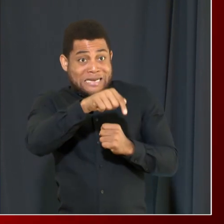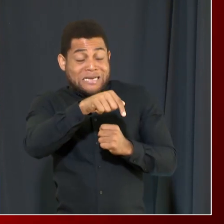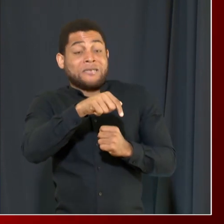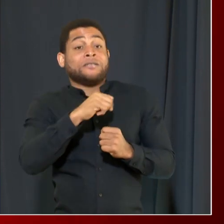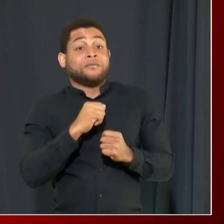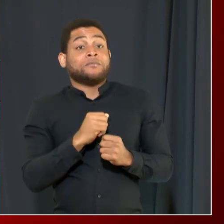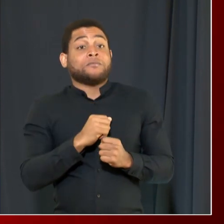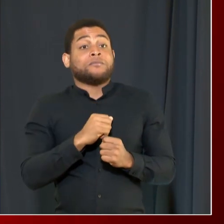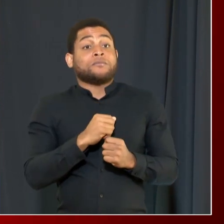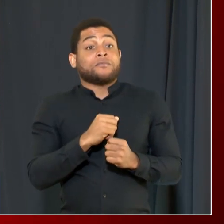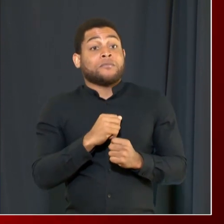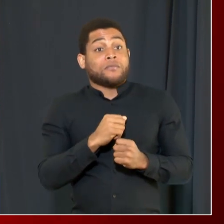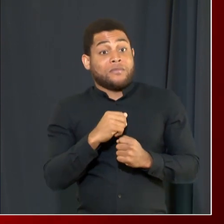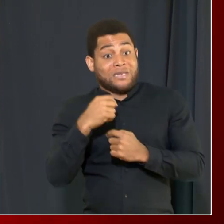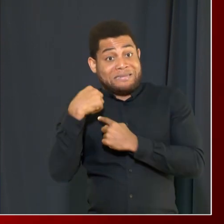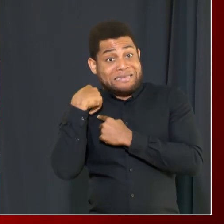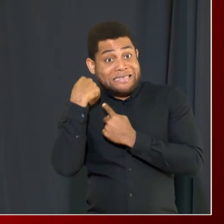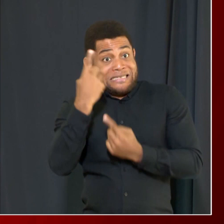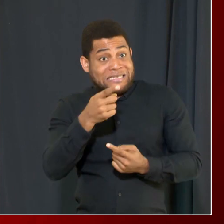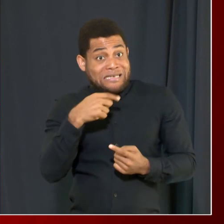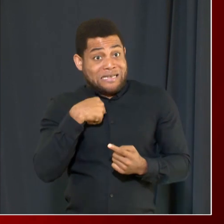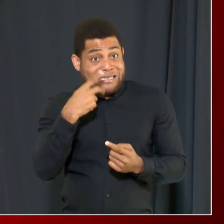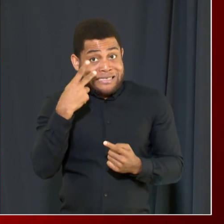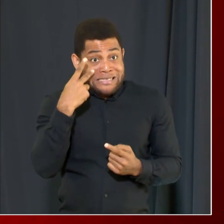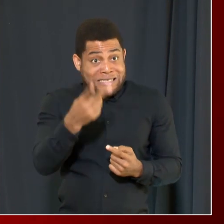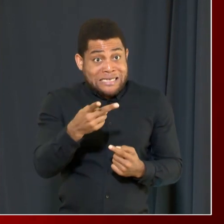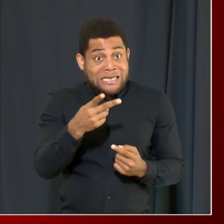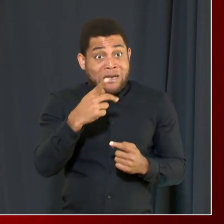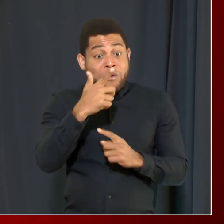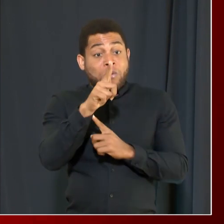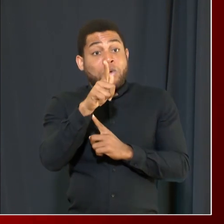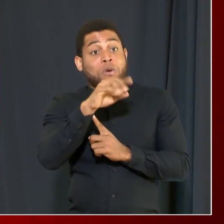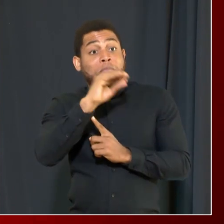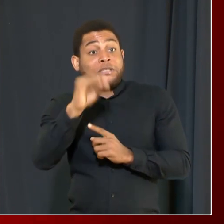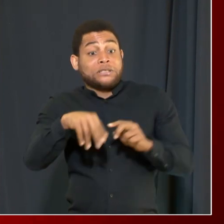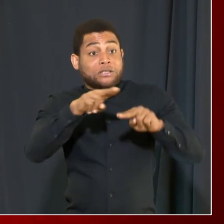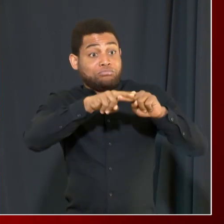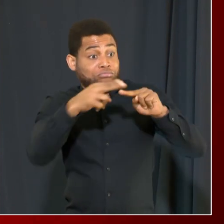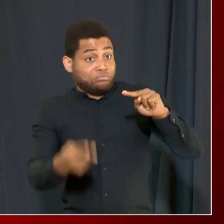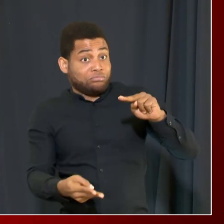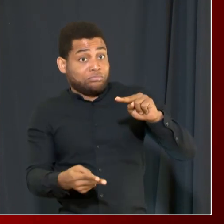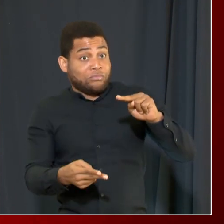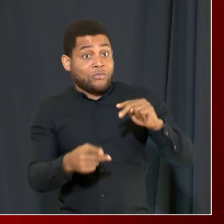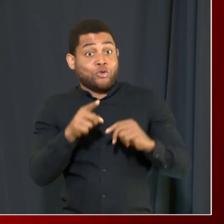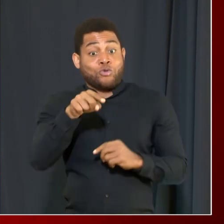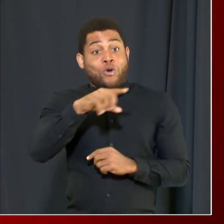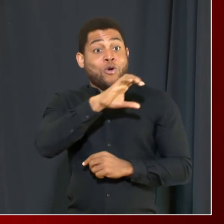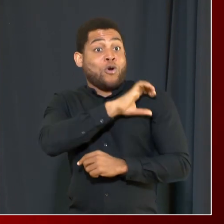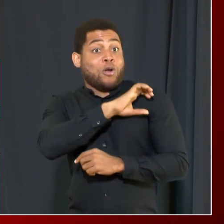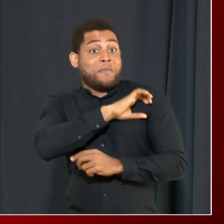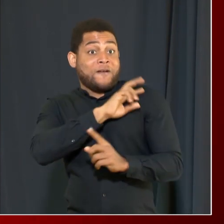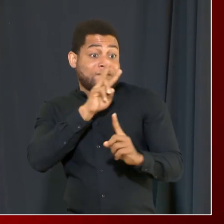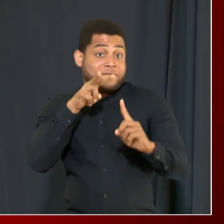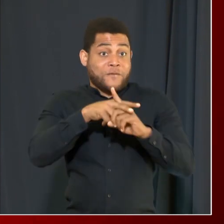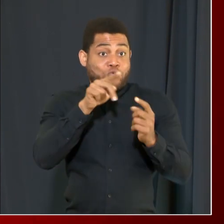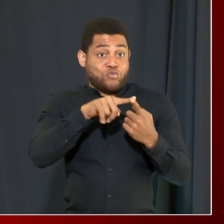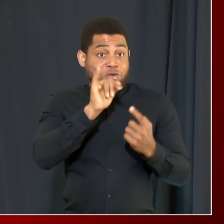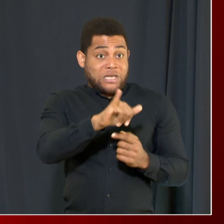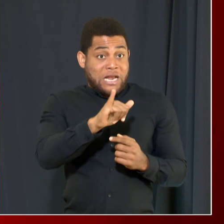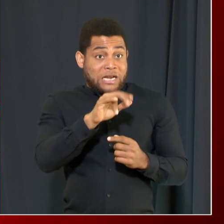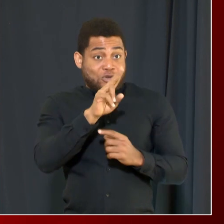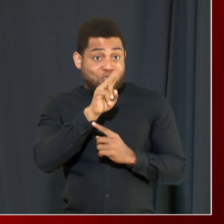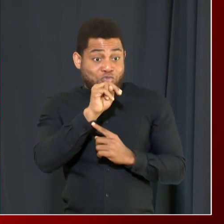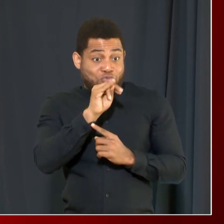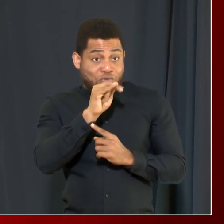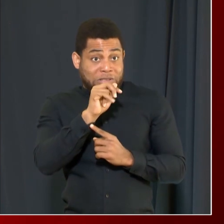a 21% decrease in robberies. The officers assigned to the unit have arrested 30 people and taken